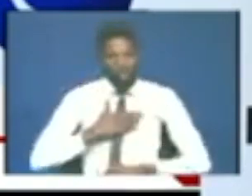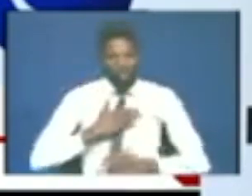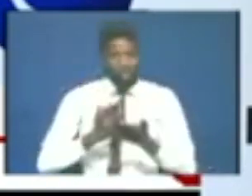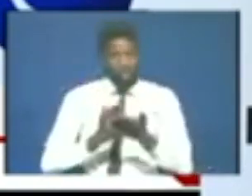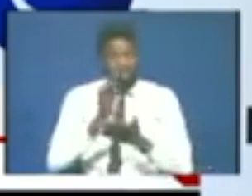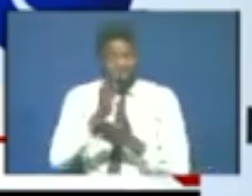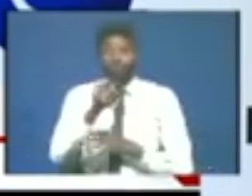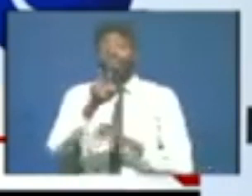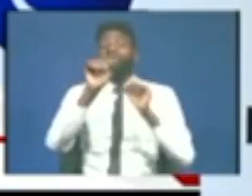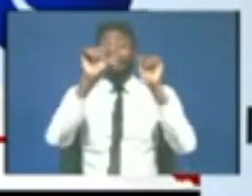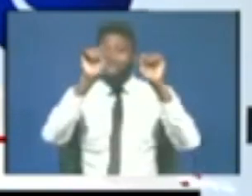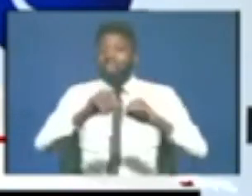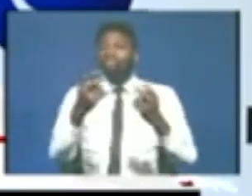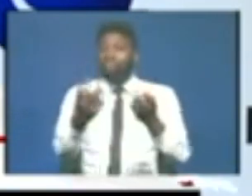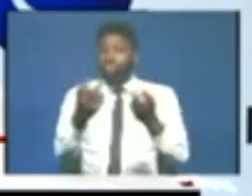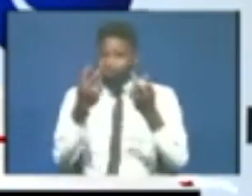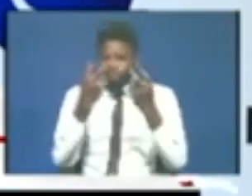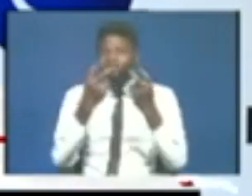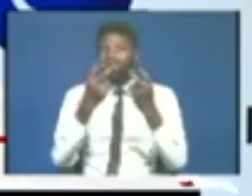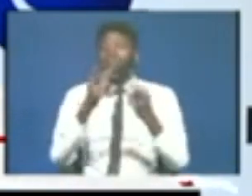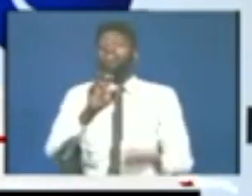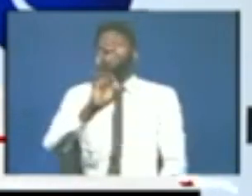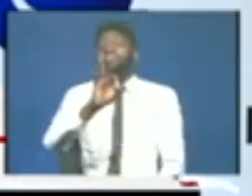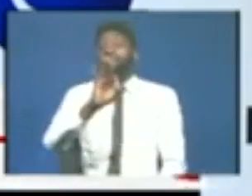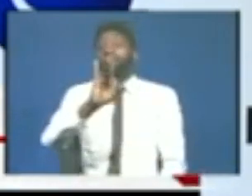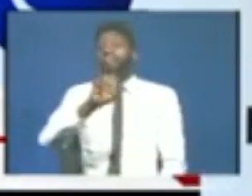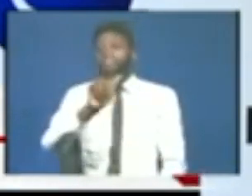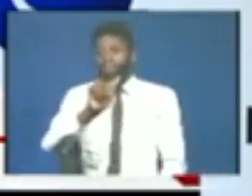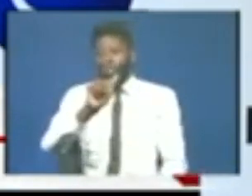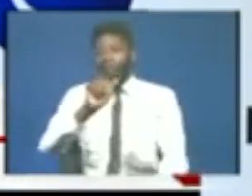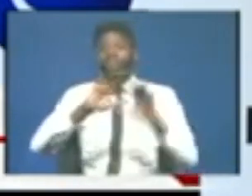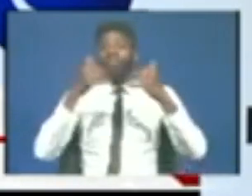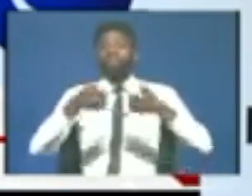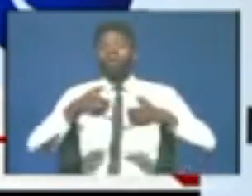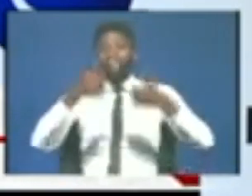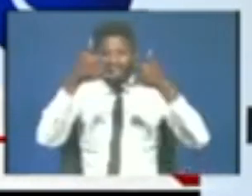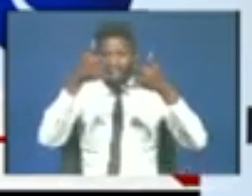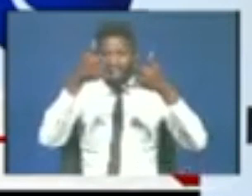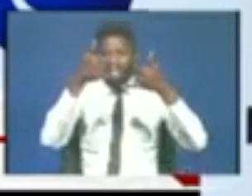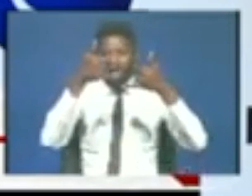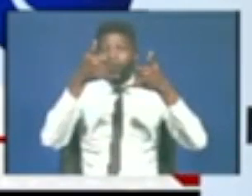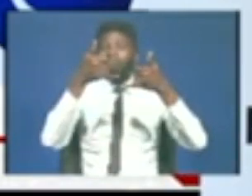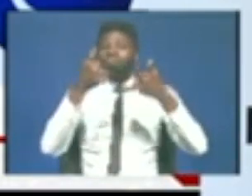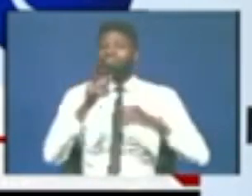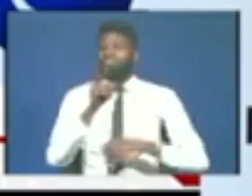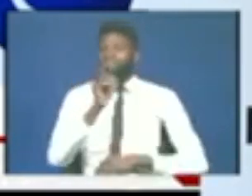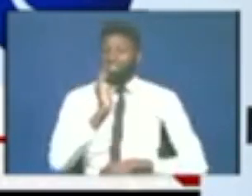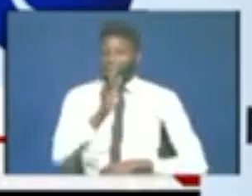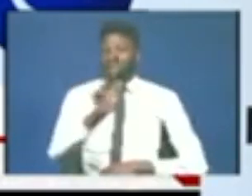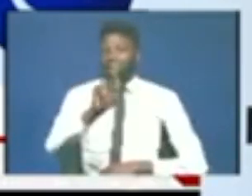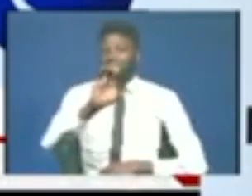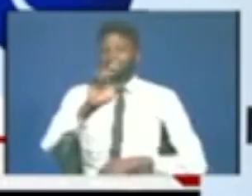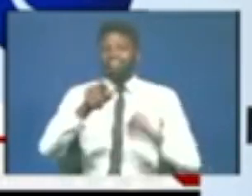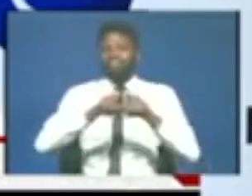World Cup action live and exclusive on KBC TV and all our radio outlets.